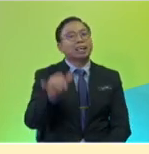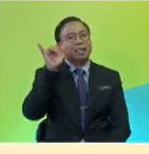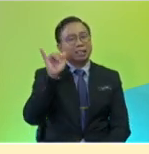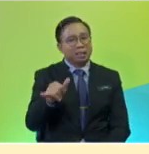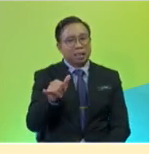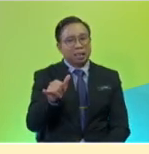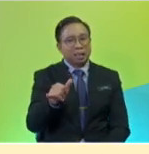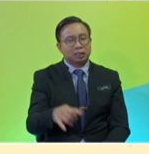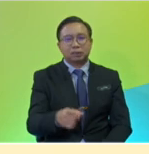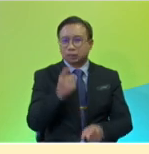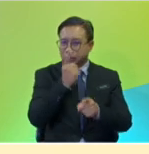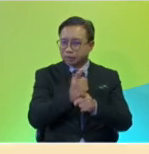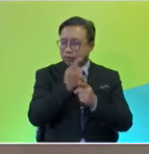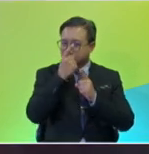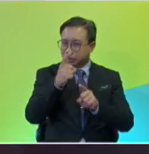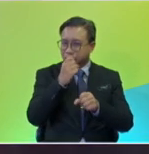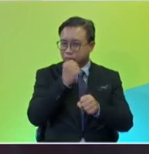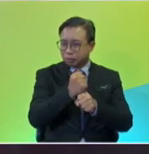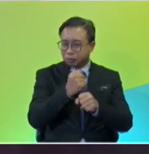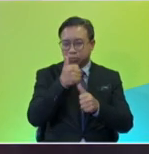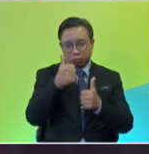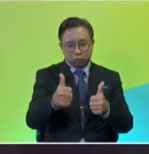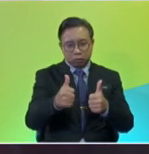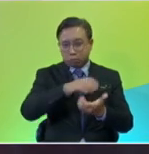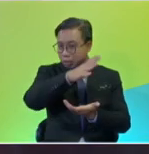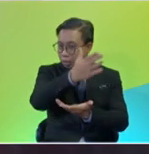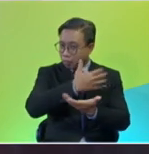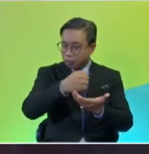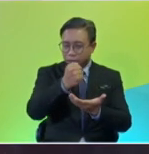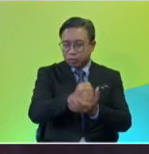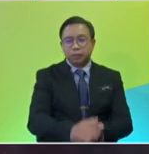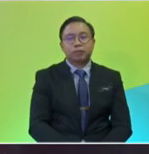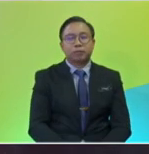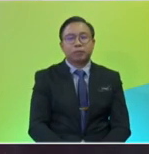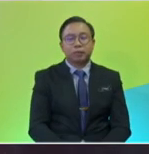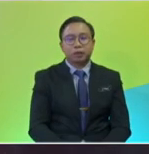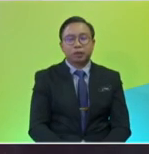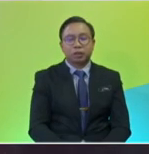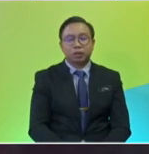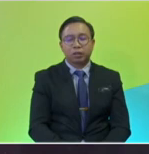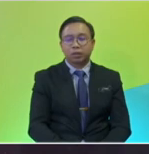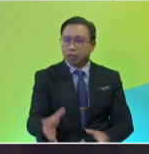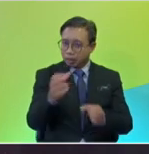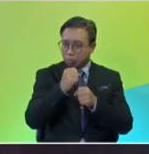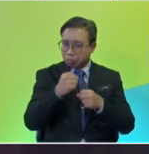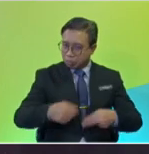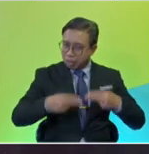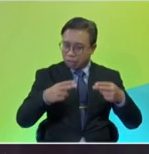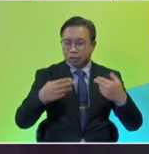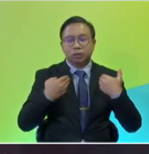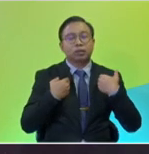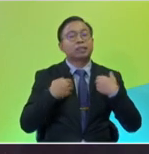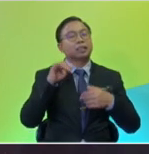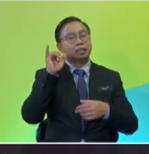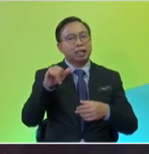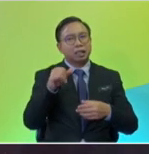the correct answer. Good job, everyone. Well done. And because they did a good job, will they get any rewards? Yes, Sean.